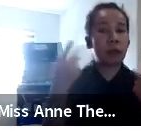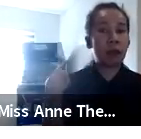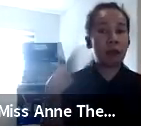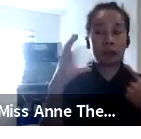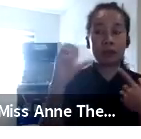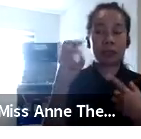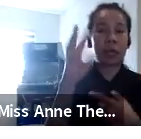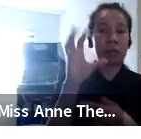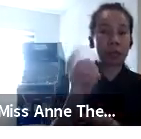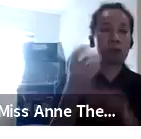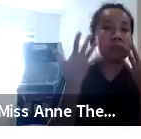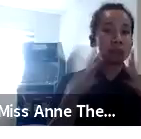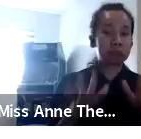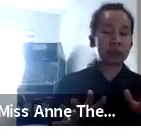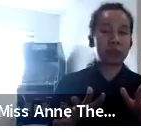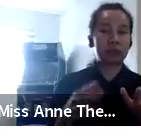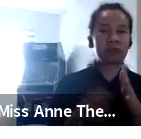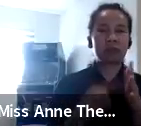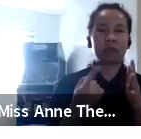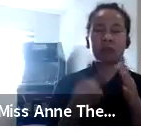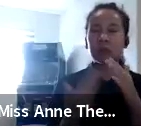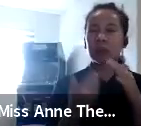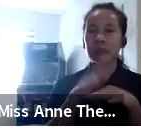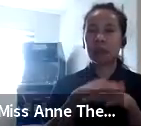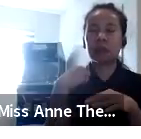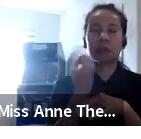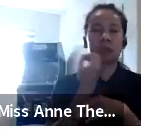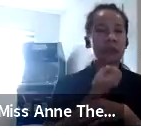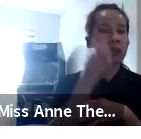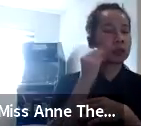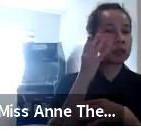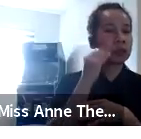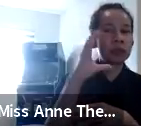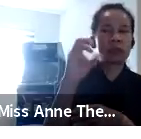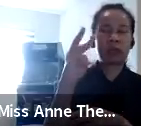published. Sometimes based on our experience on CMO 62,